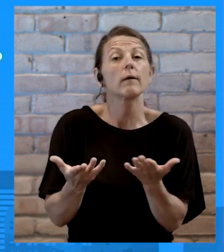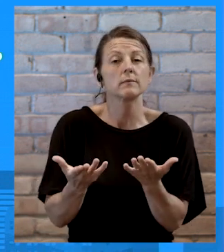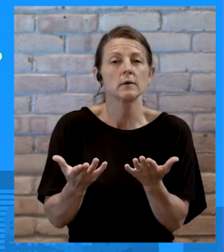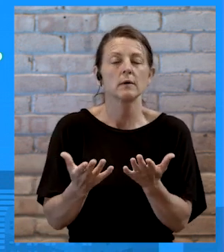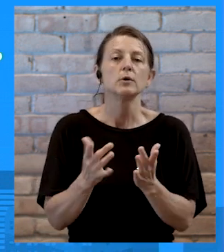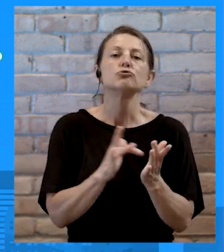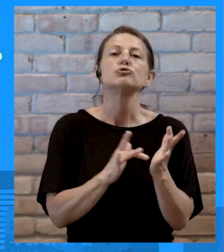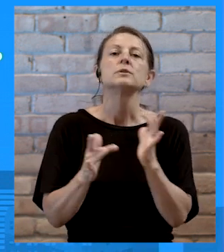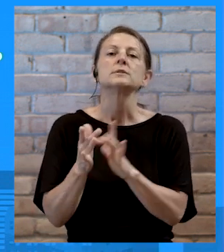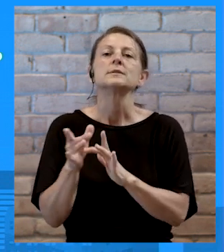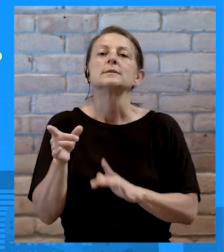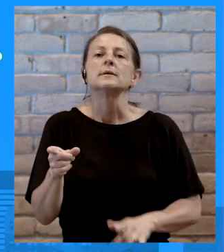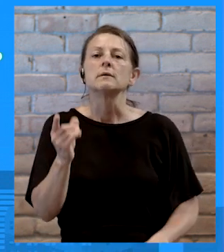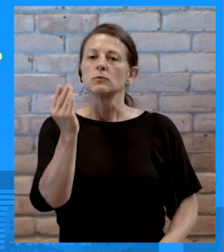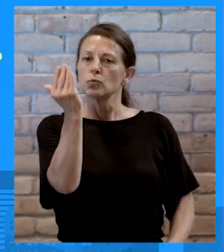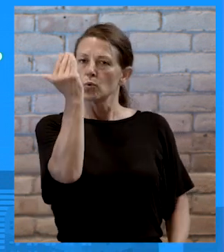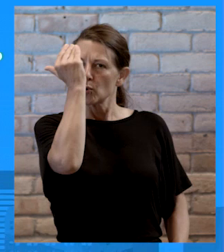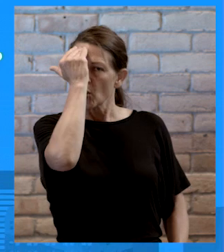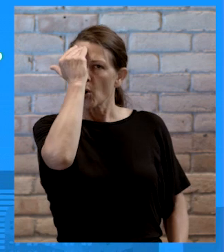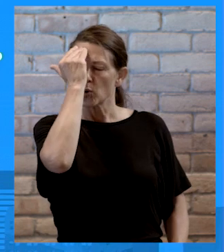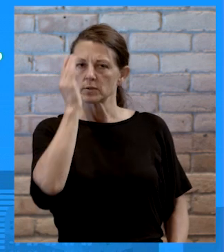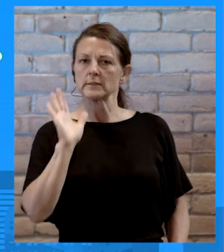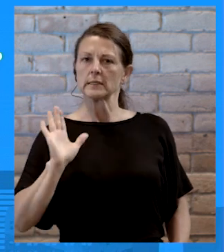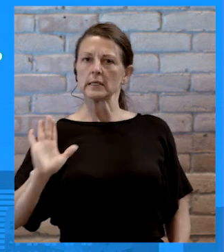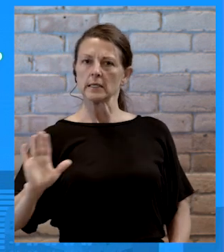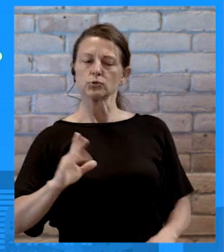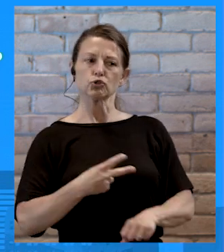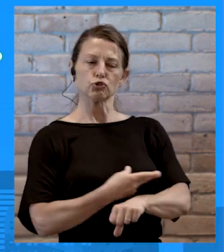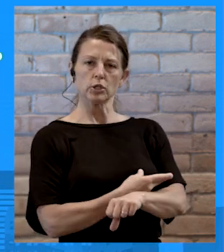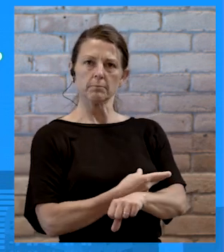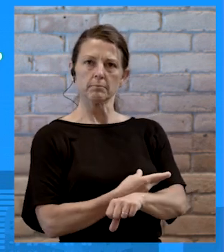Jesus knows his sheep.